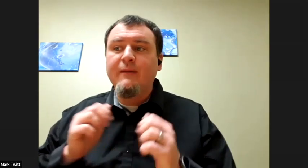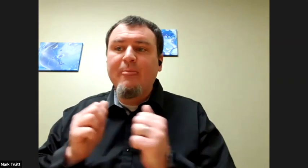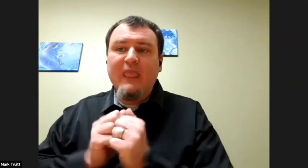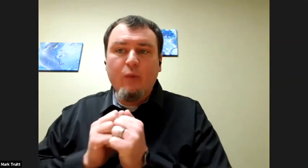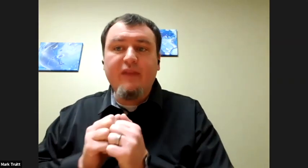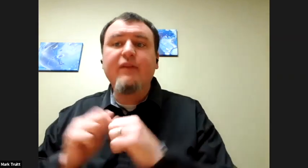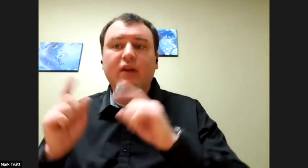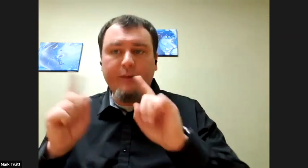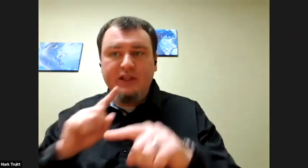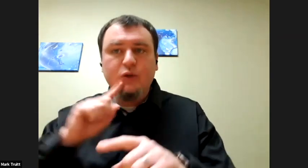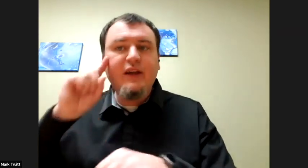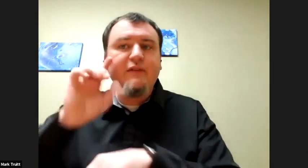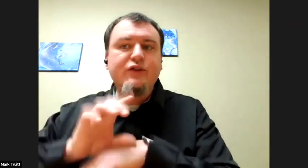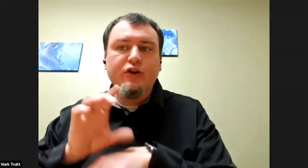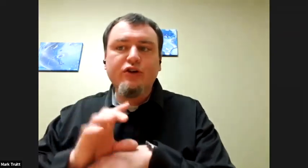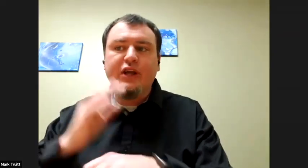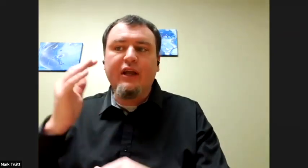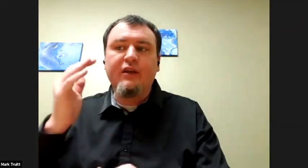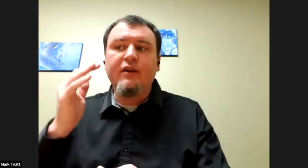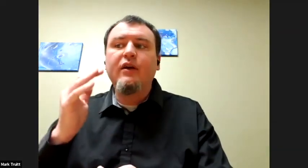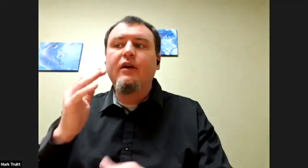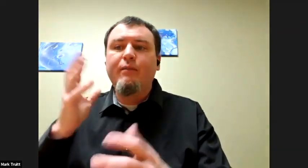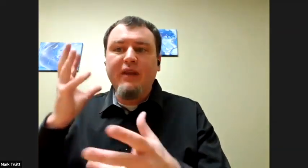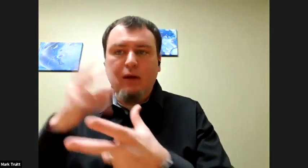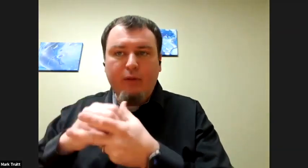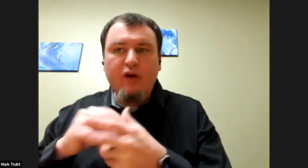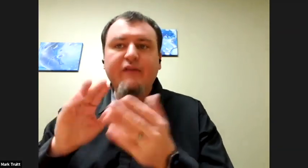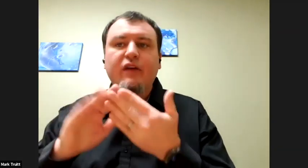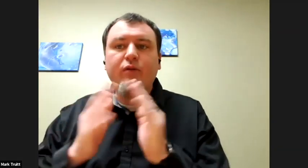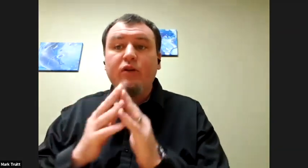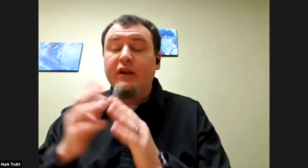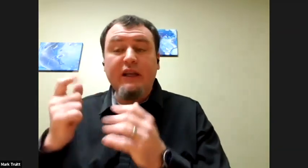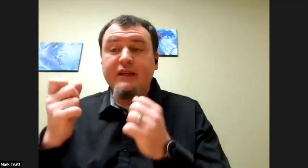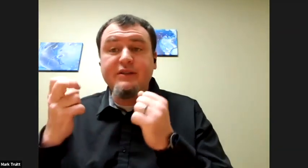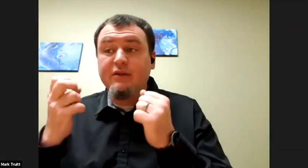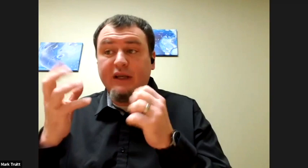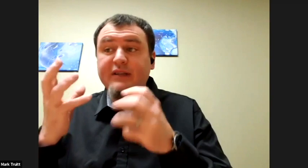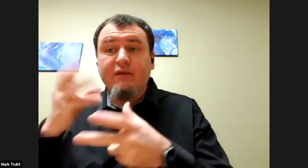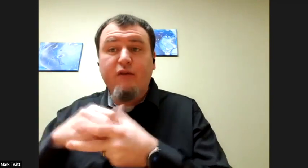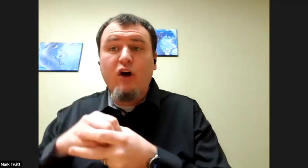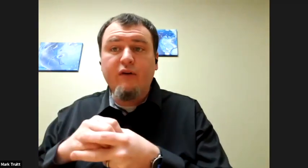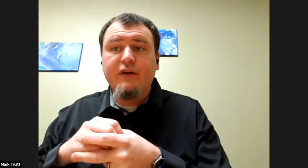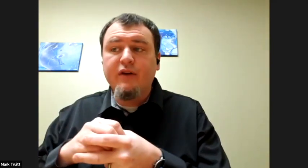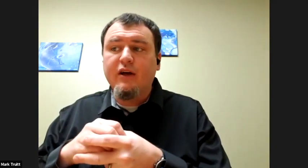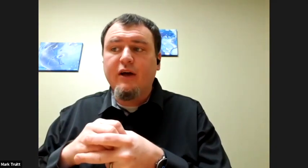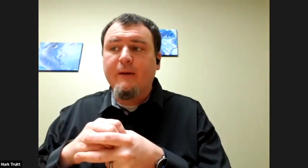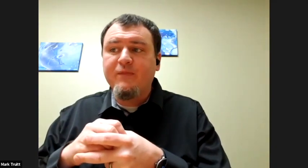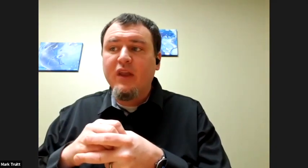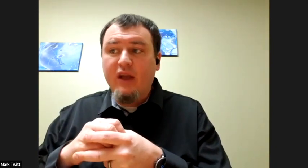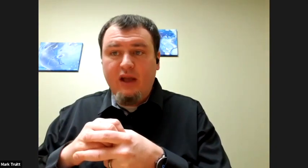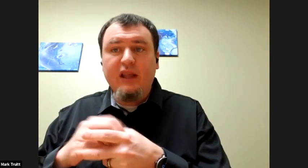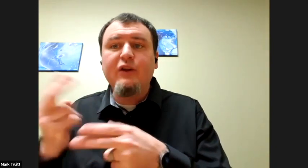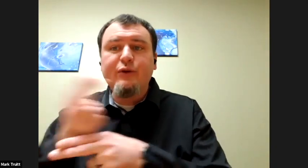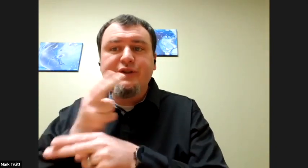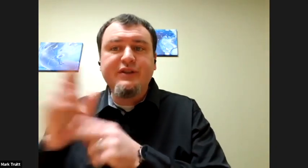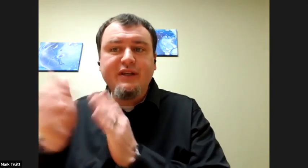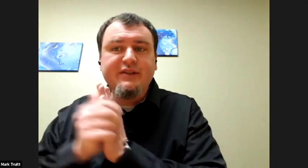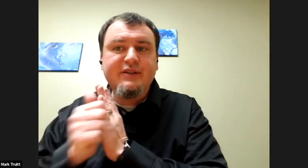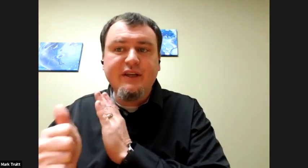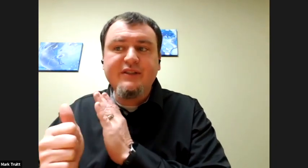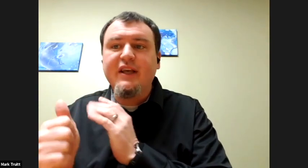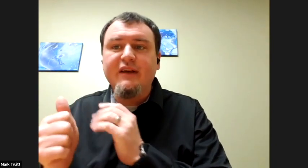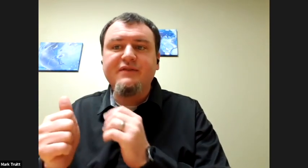content with coming to a deaf church and being a part of the community, and he's involved, and he